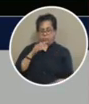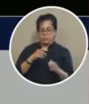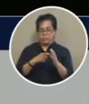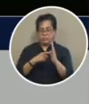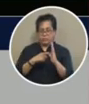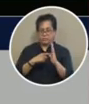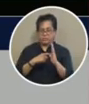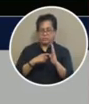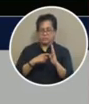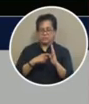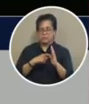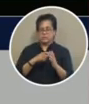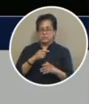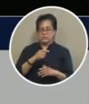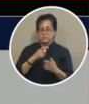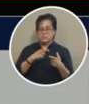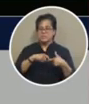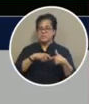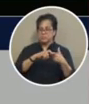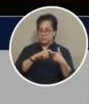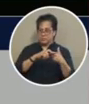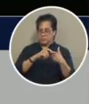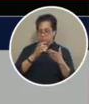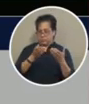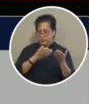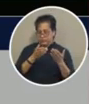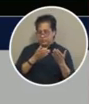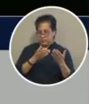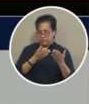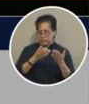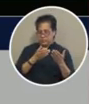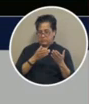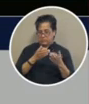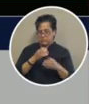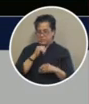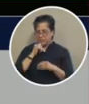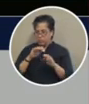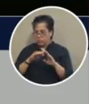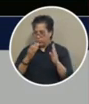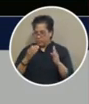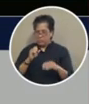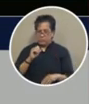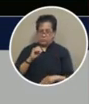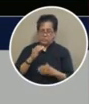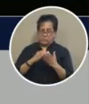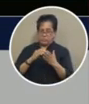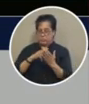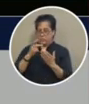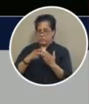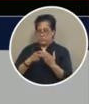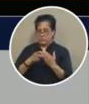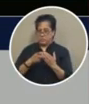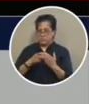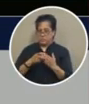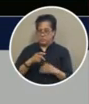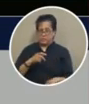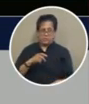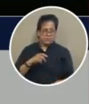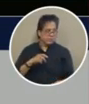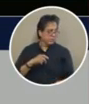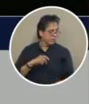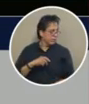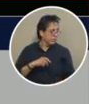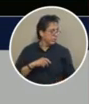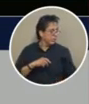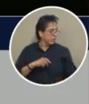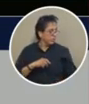require us to suspend certain services or not open certain projects that we were working on. You're going